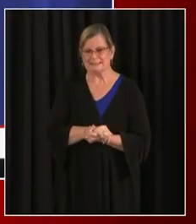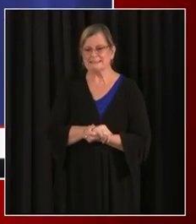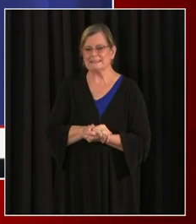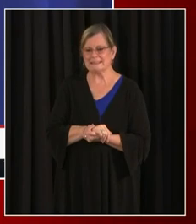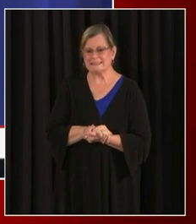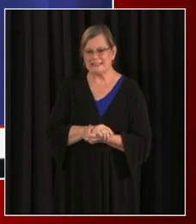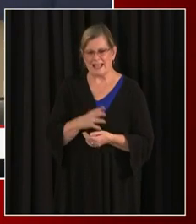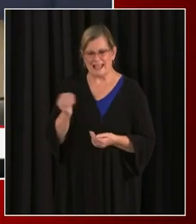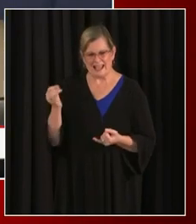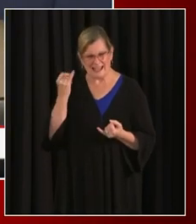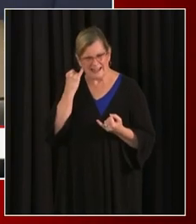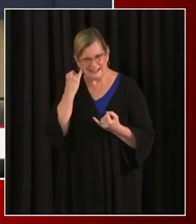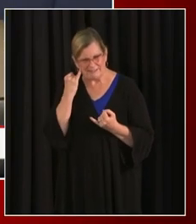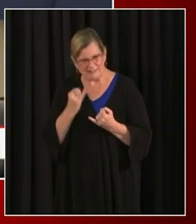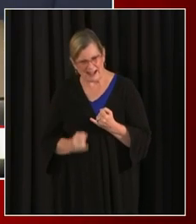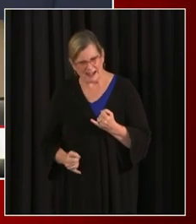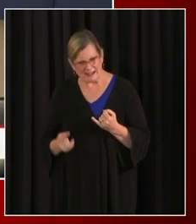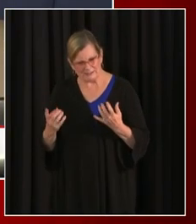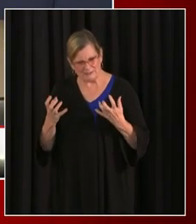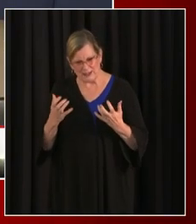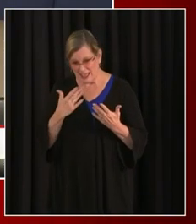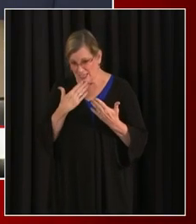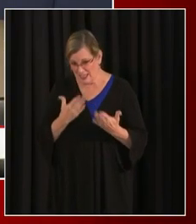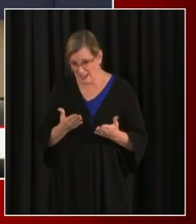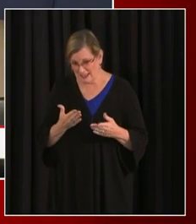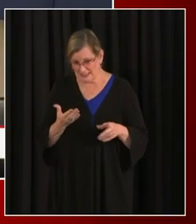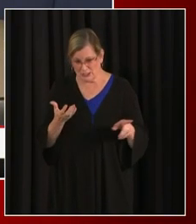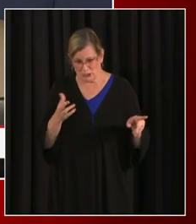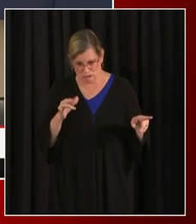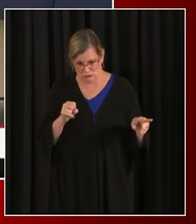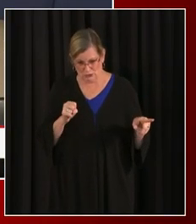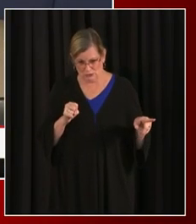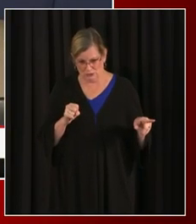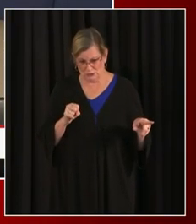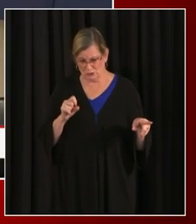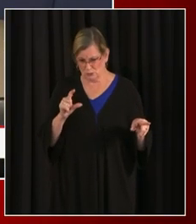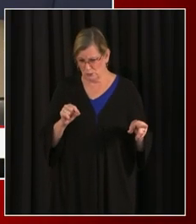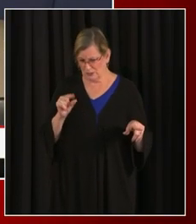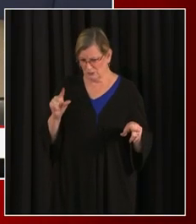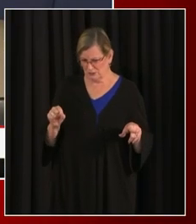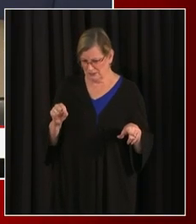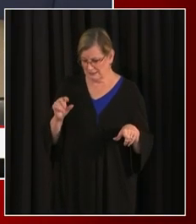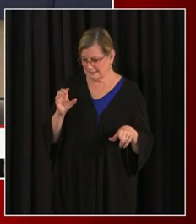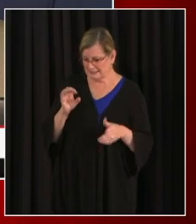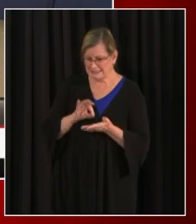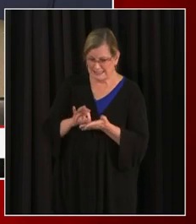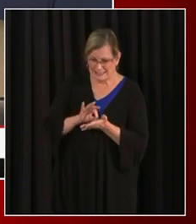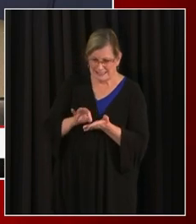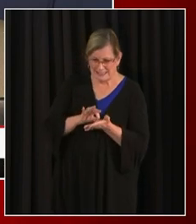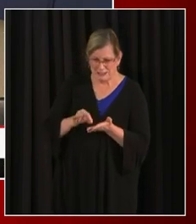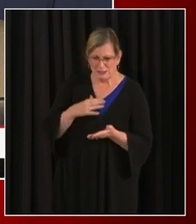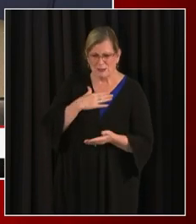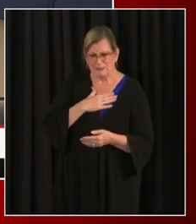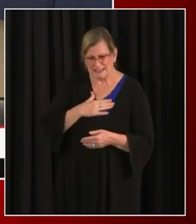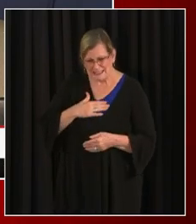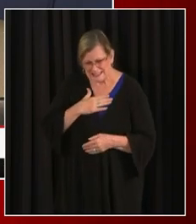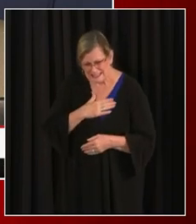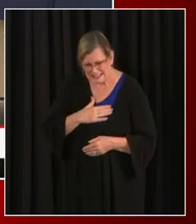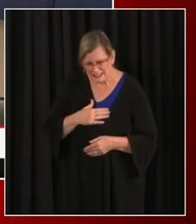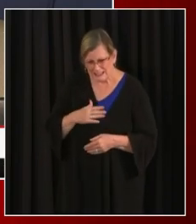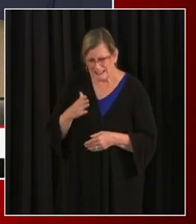And finally, thank you, Chris. 2020 census, again, you need to take it by